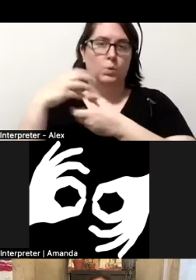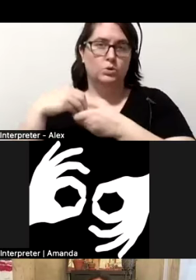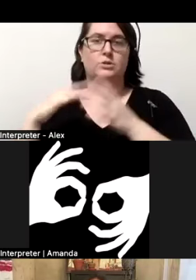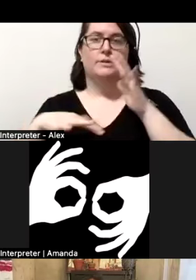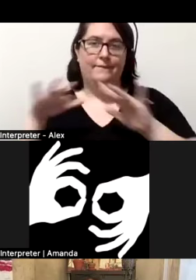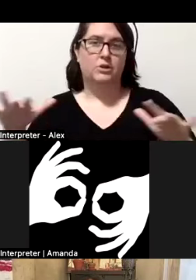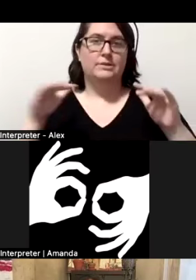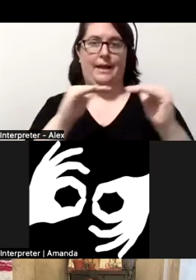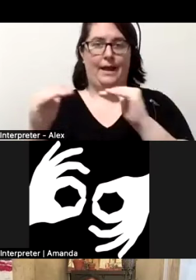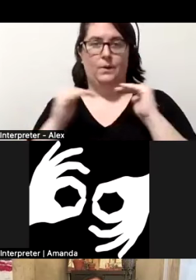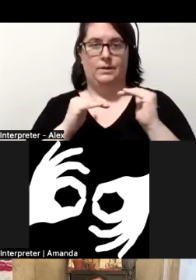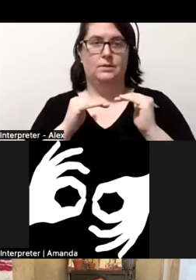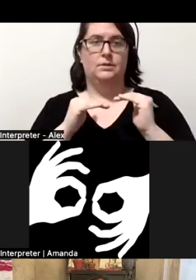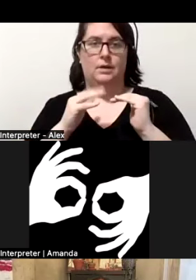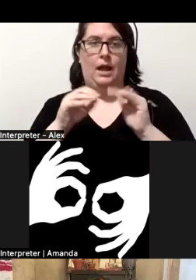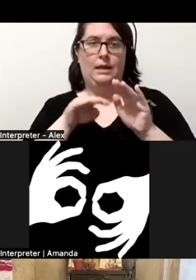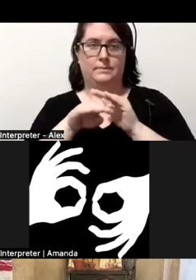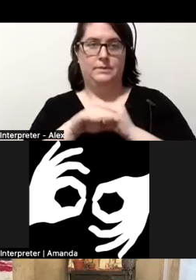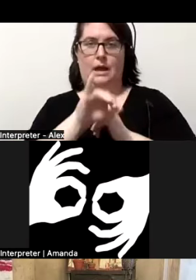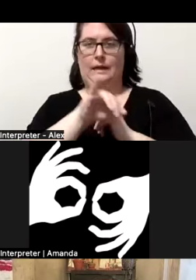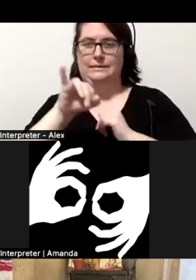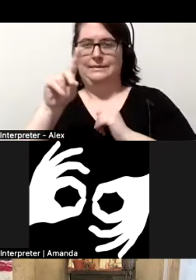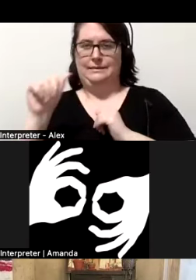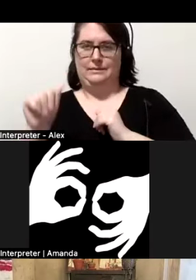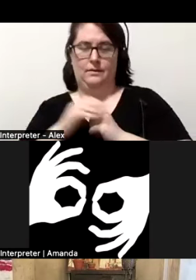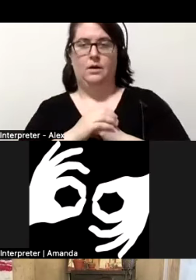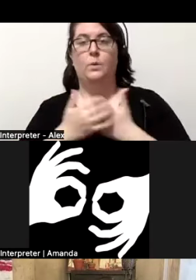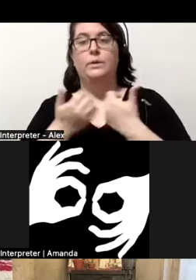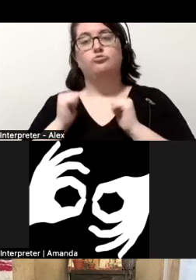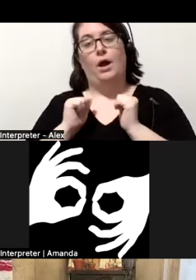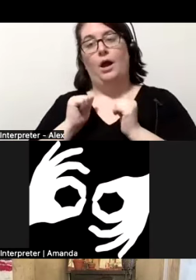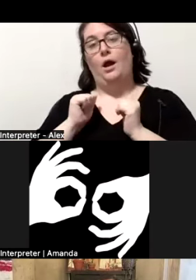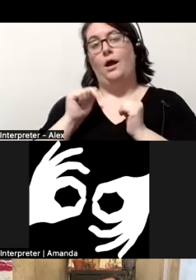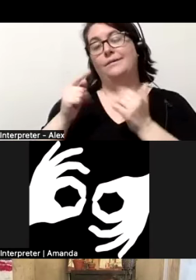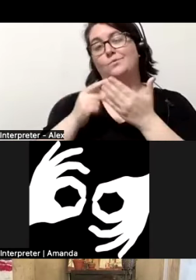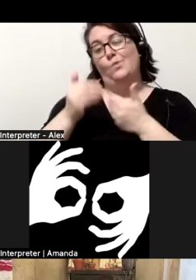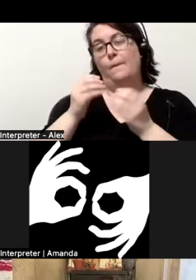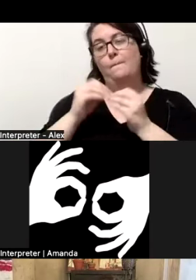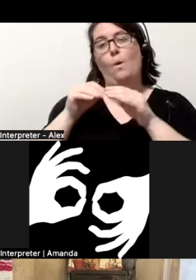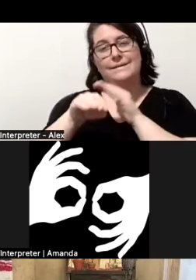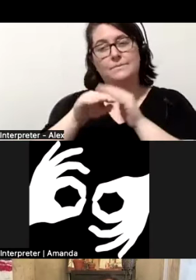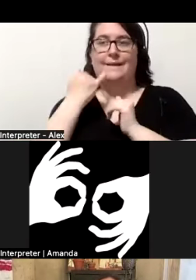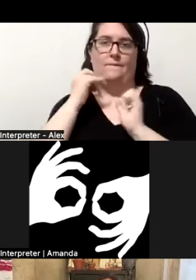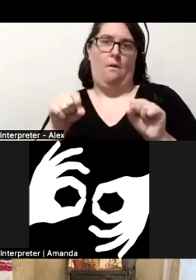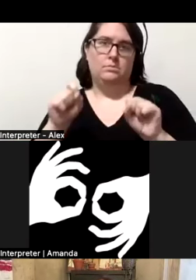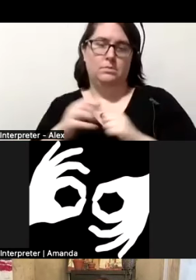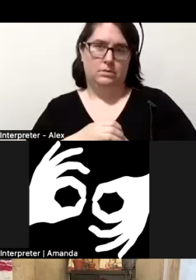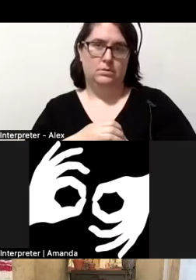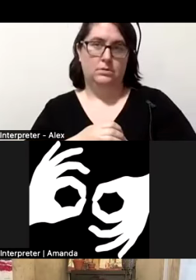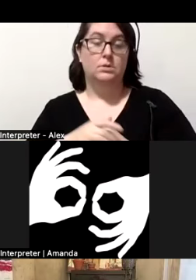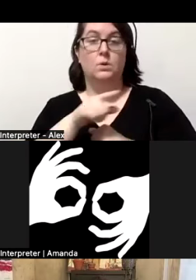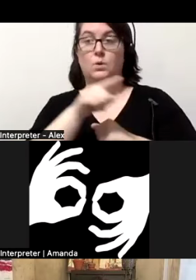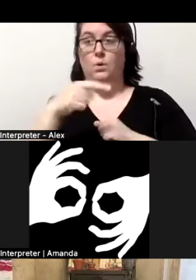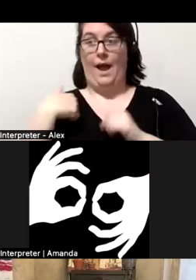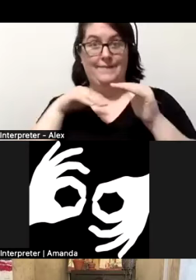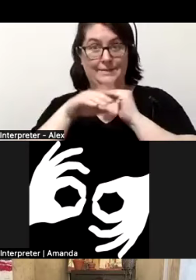diversity, equity, and accessibility. We strive to make our granting processes more accessible wherever possible. So applicants with